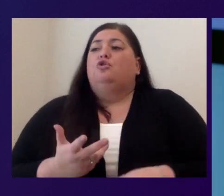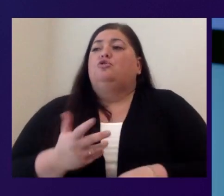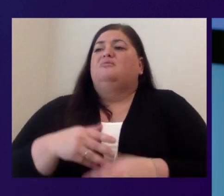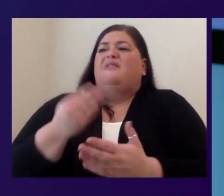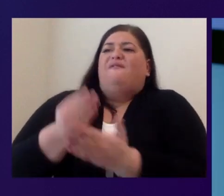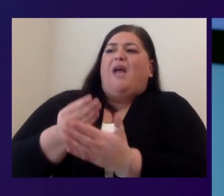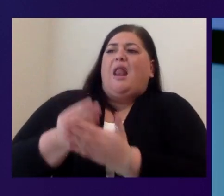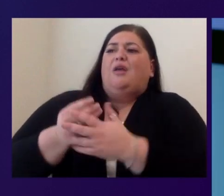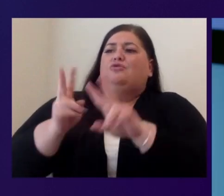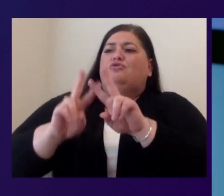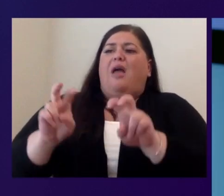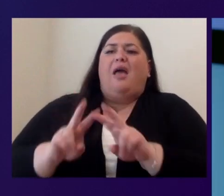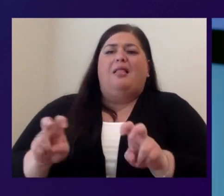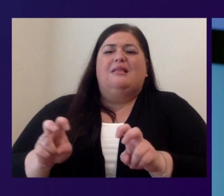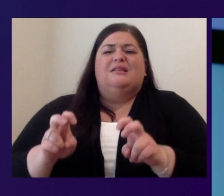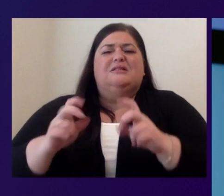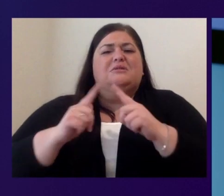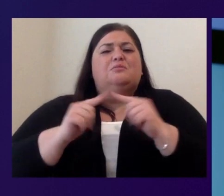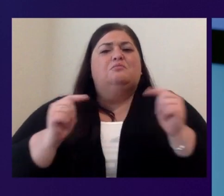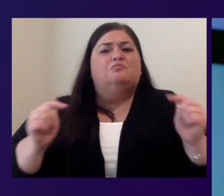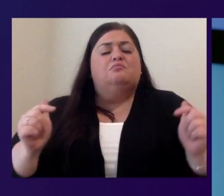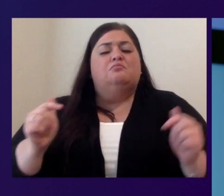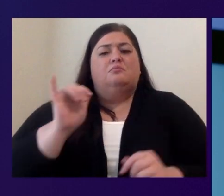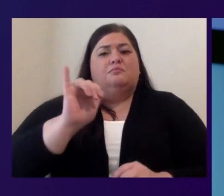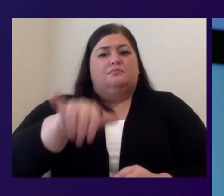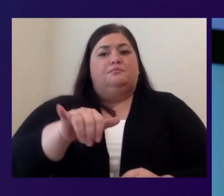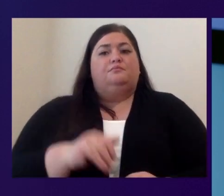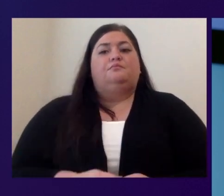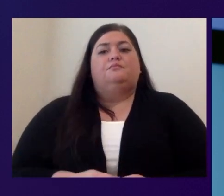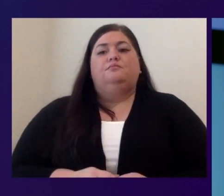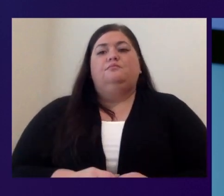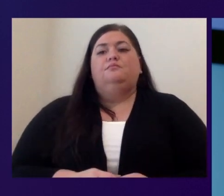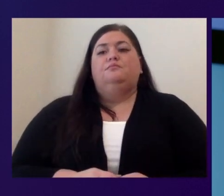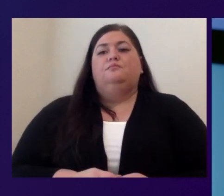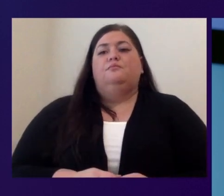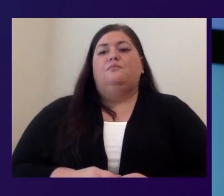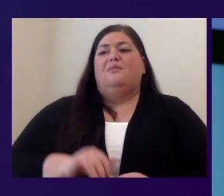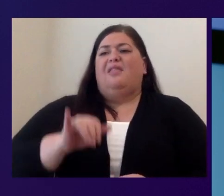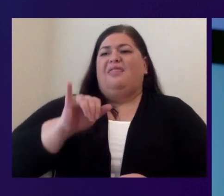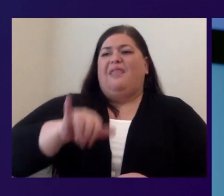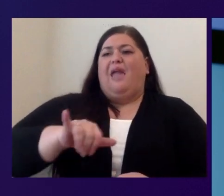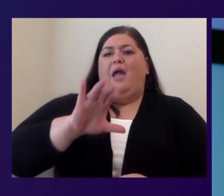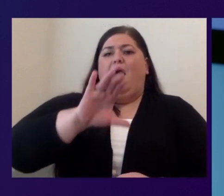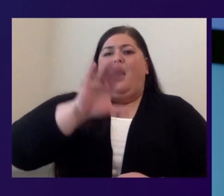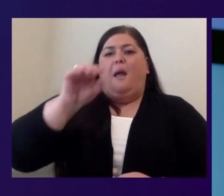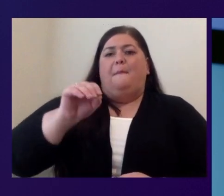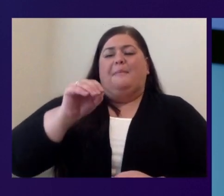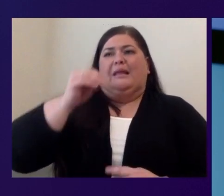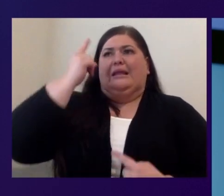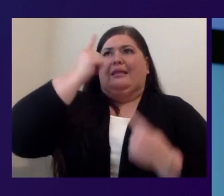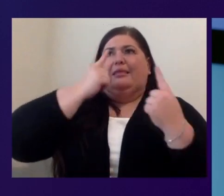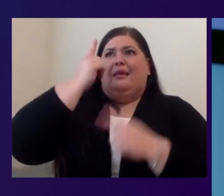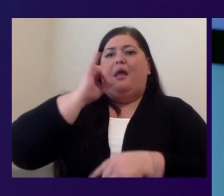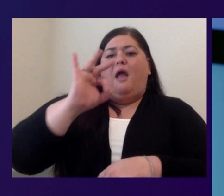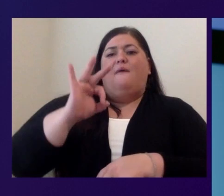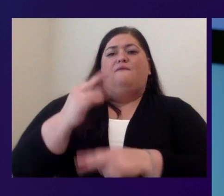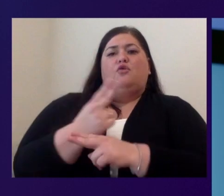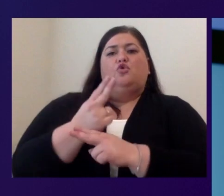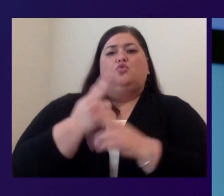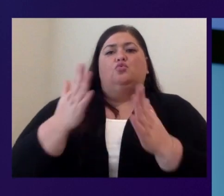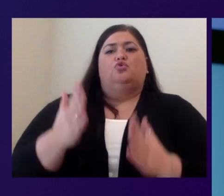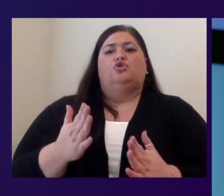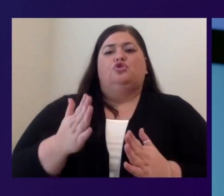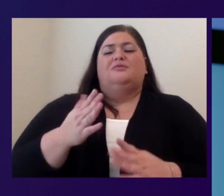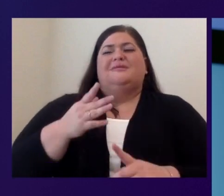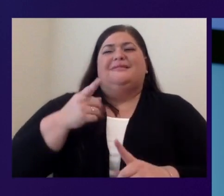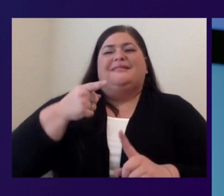on. Now, when an IT at this company thinks about their users, they're not thinking about like, oh, I need this